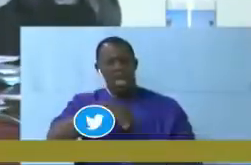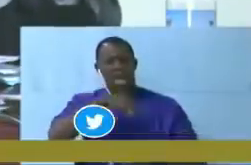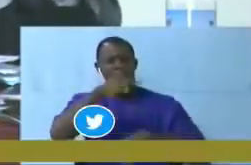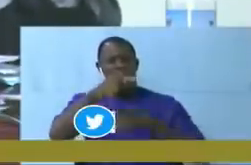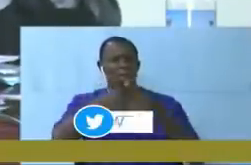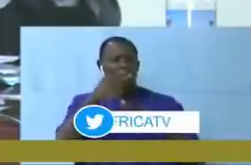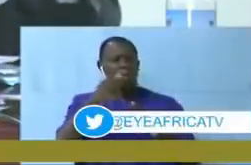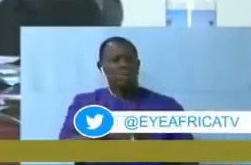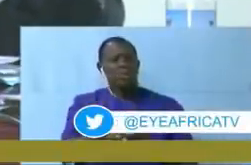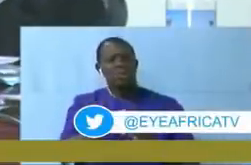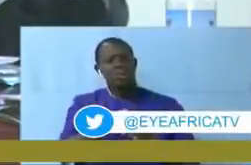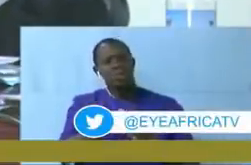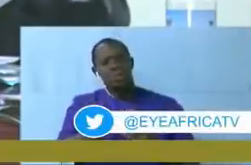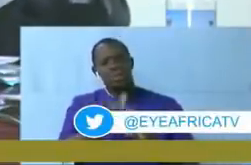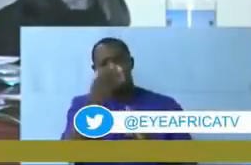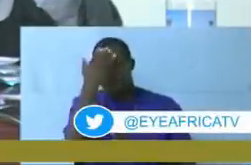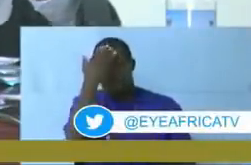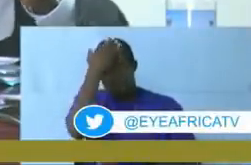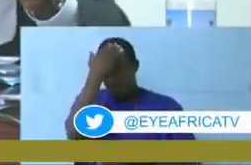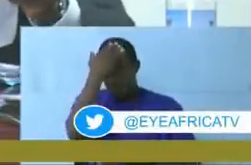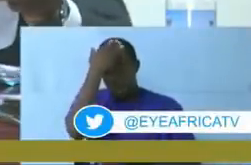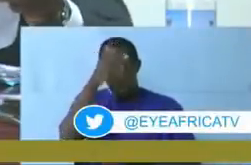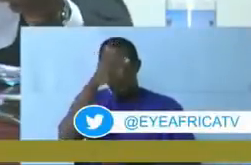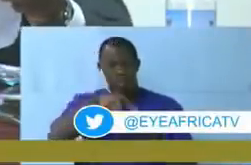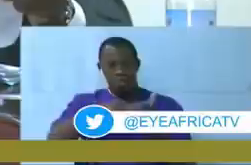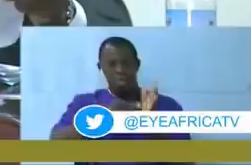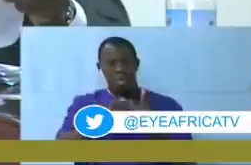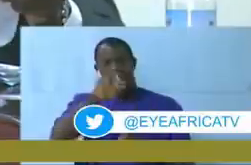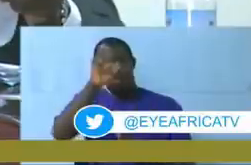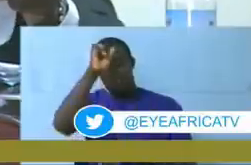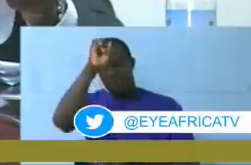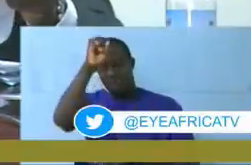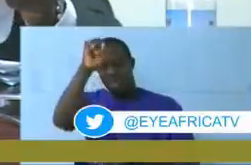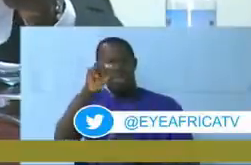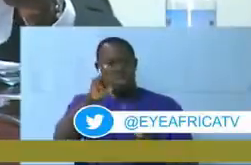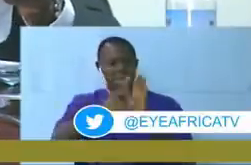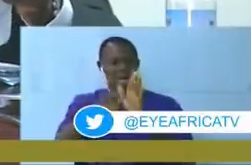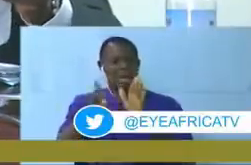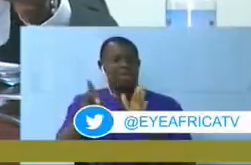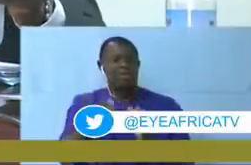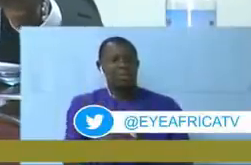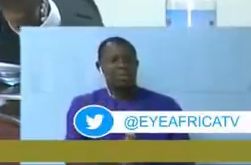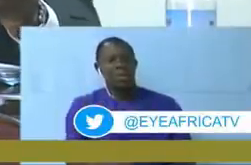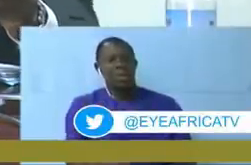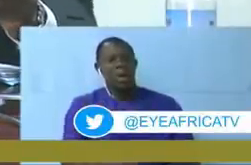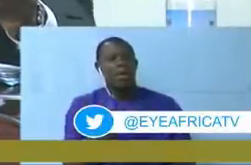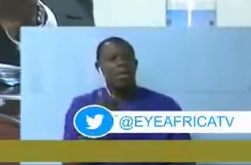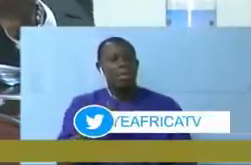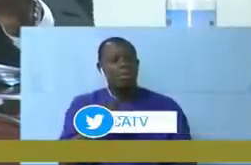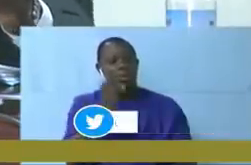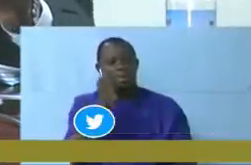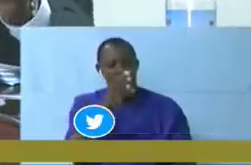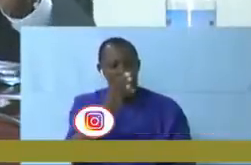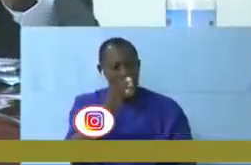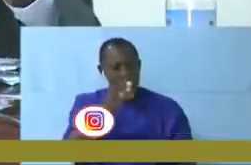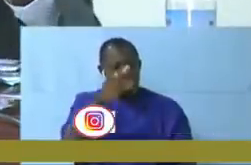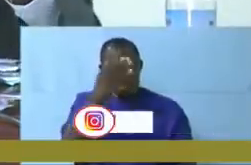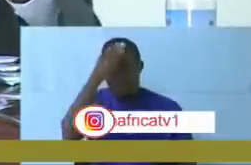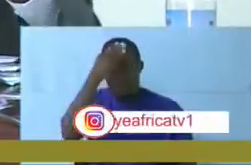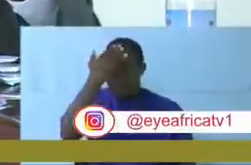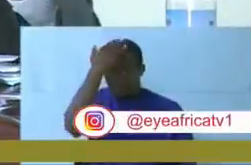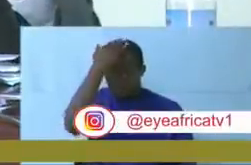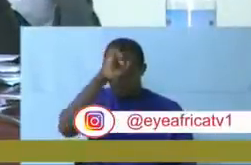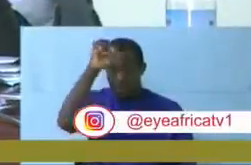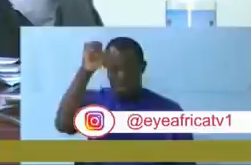Frankenstein monster of a president. And that they said the president had no known checks under the